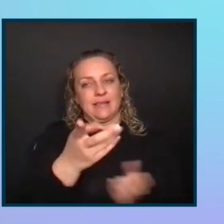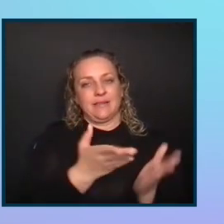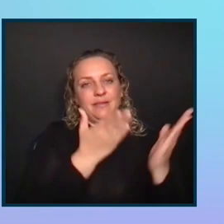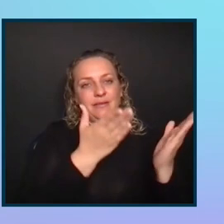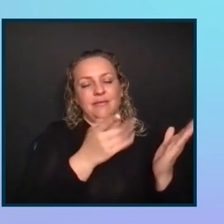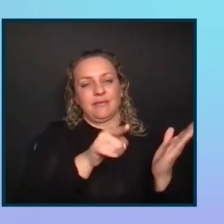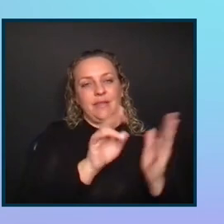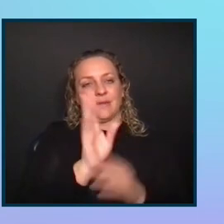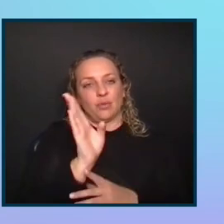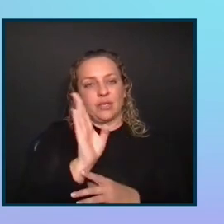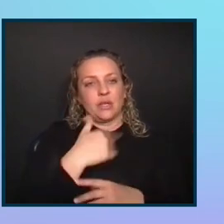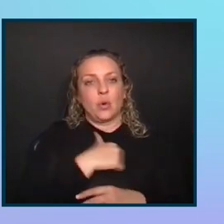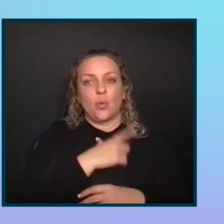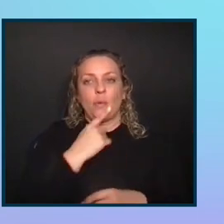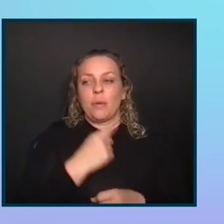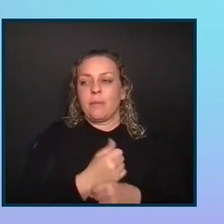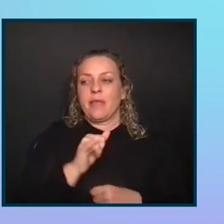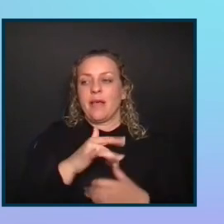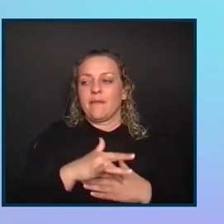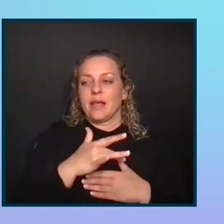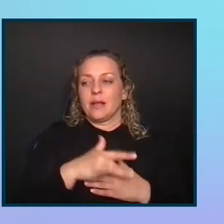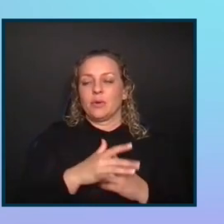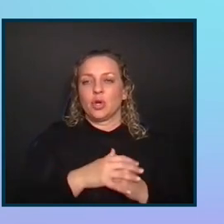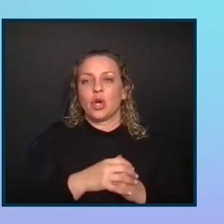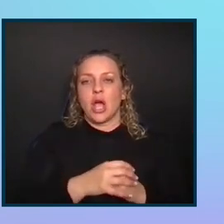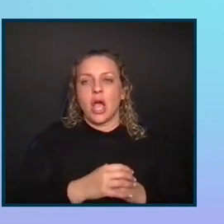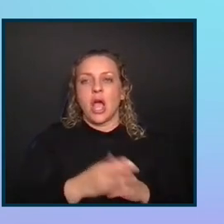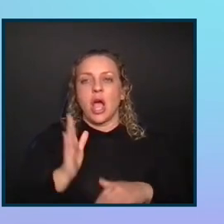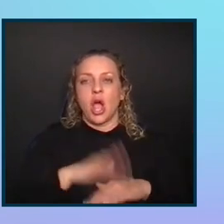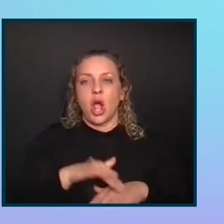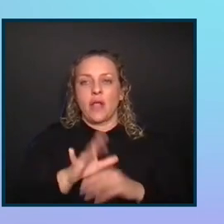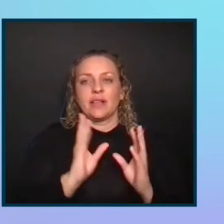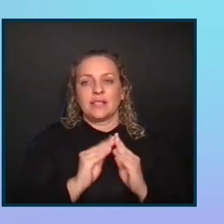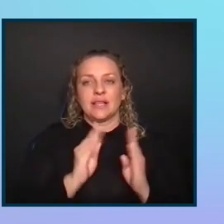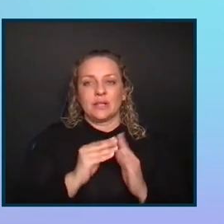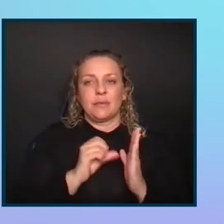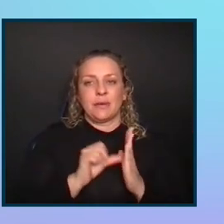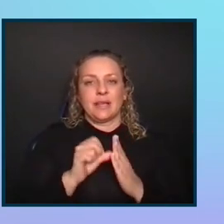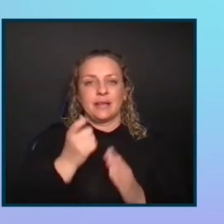presentation. We will be making that available on this session page